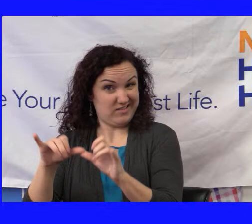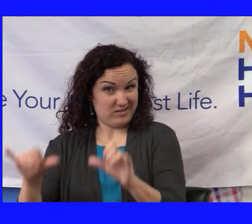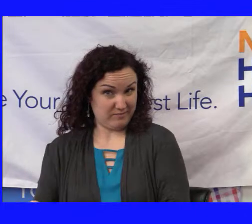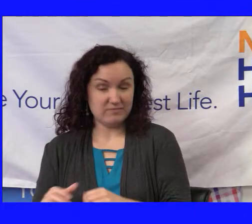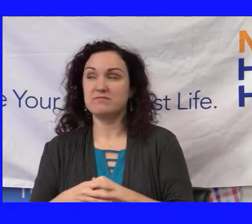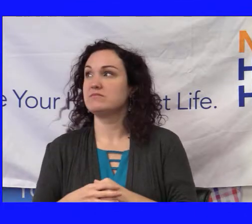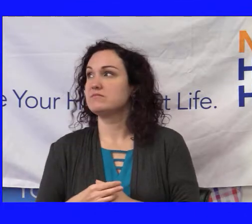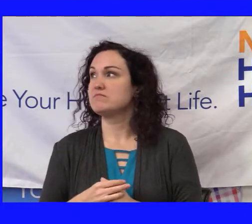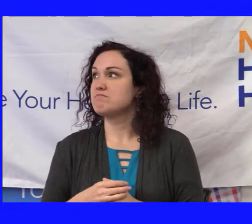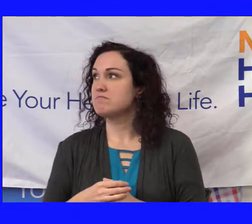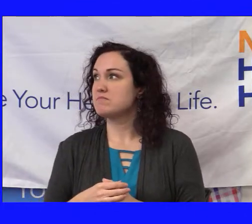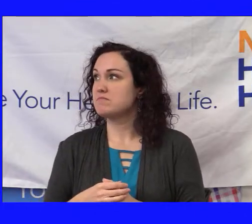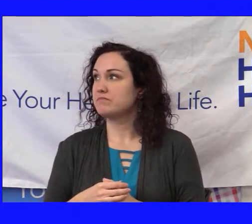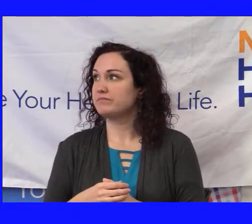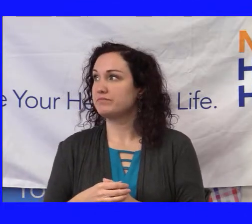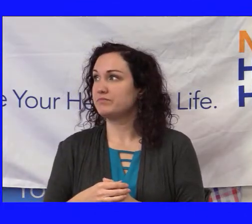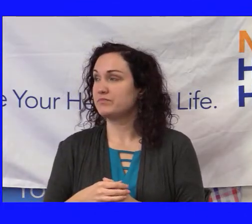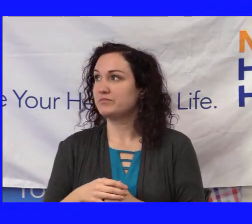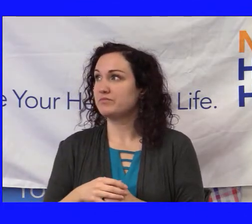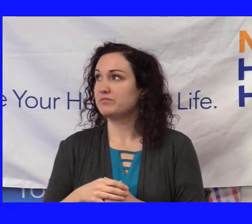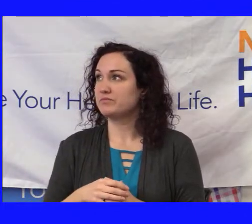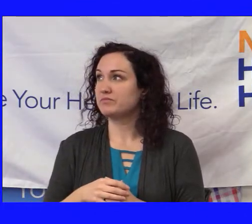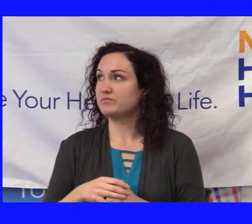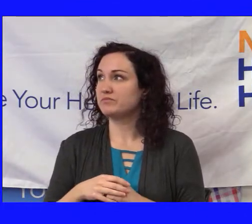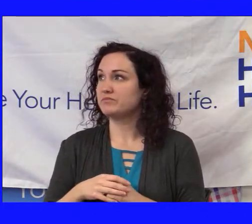significant point.